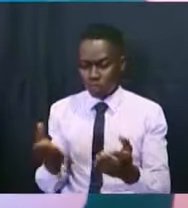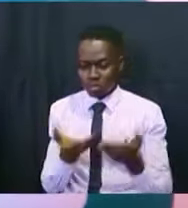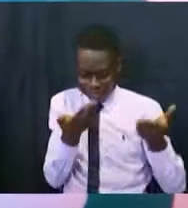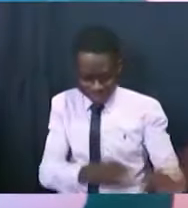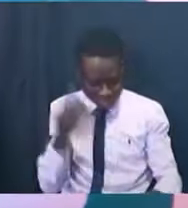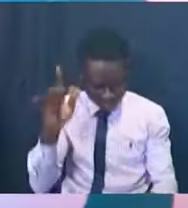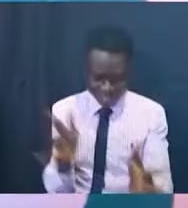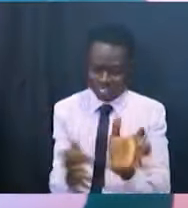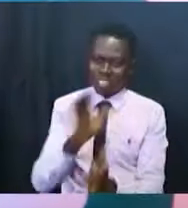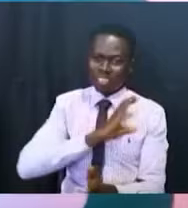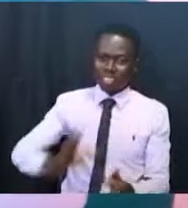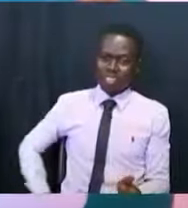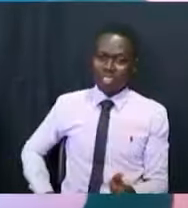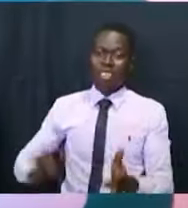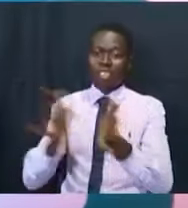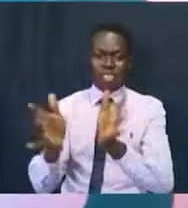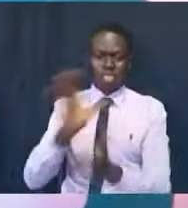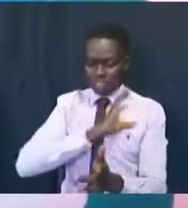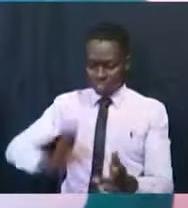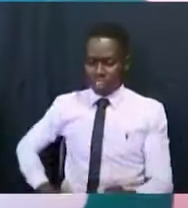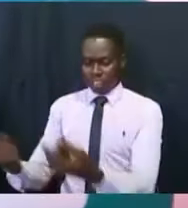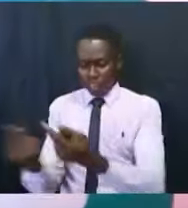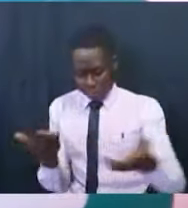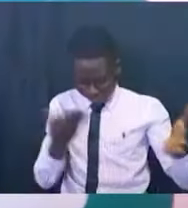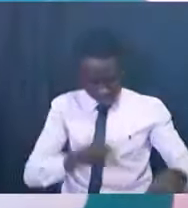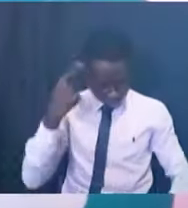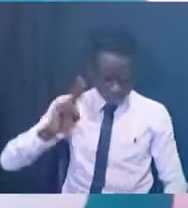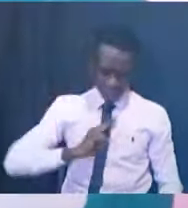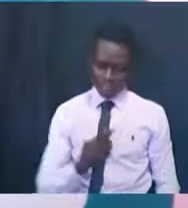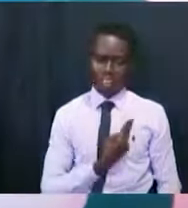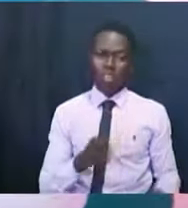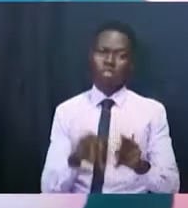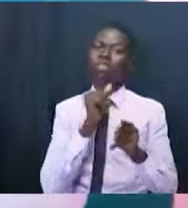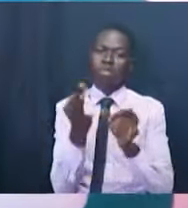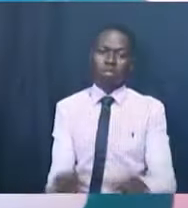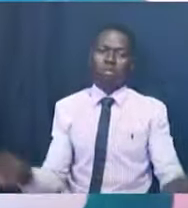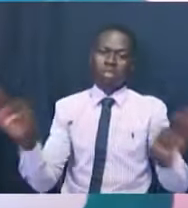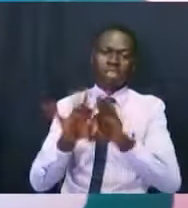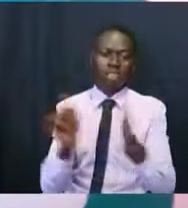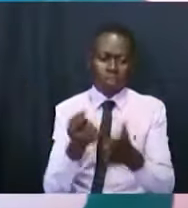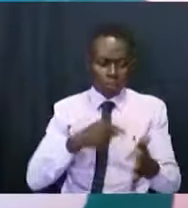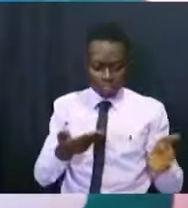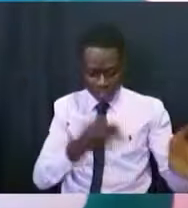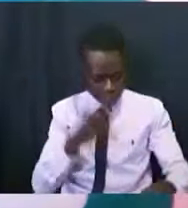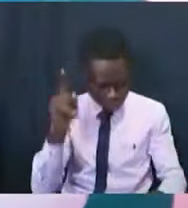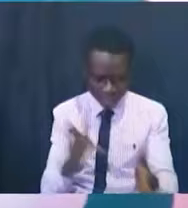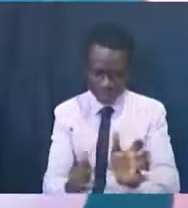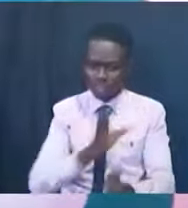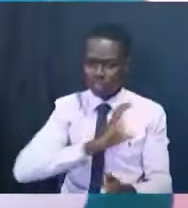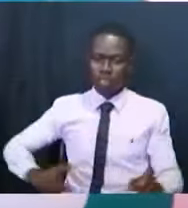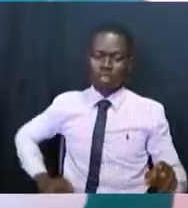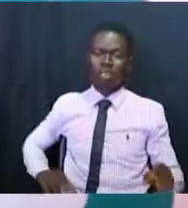him. He has died for us. We don't need that. But we need to live. We are living sacrifices. We are not dead